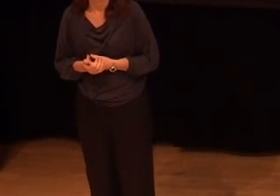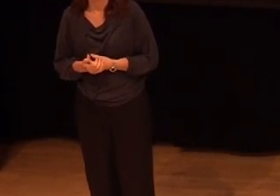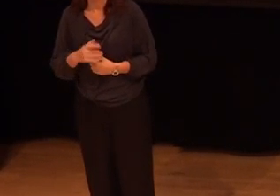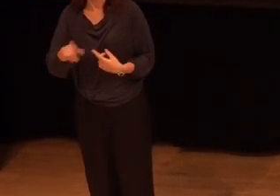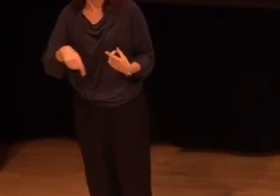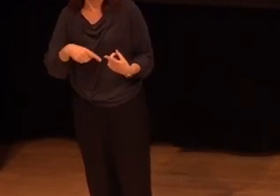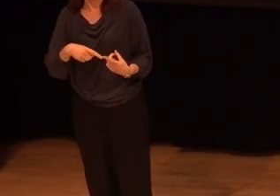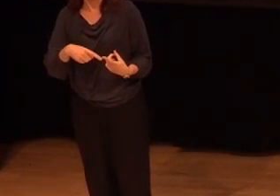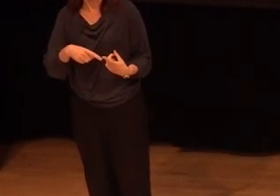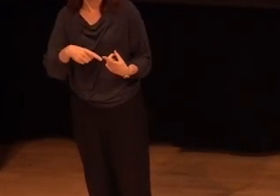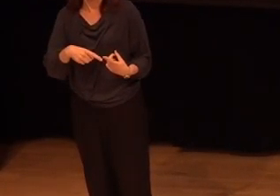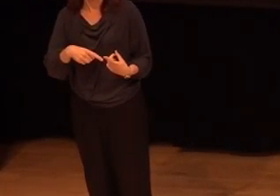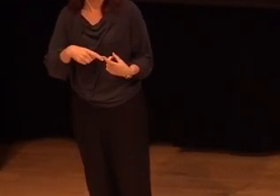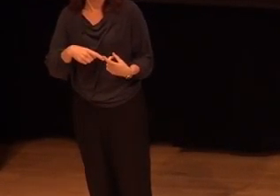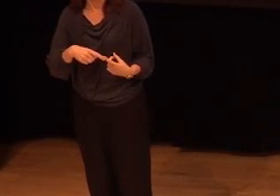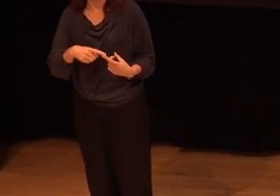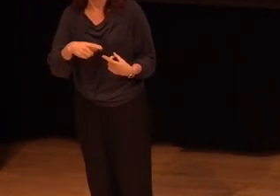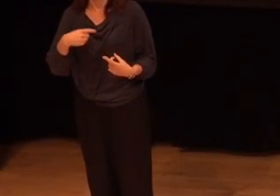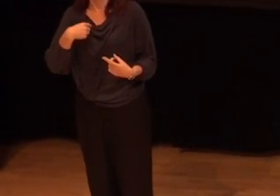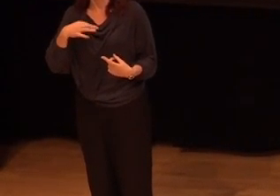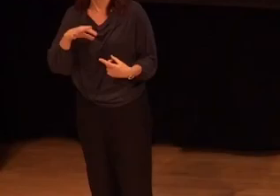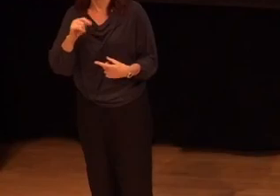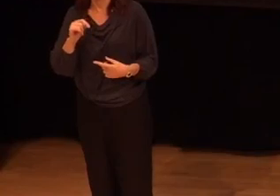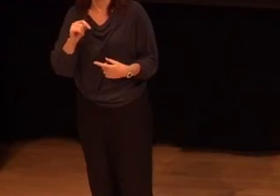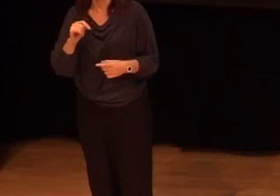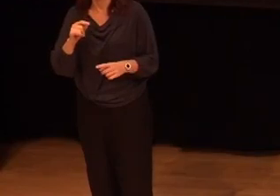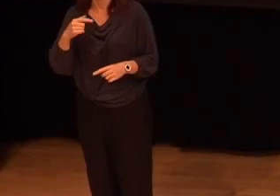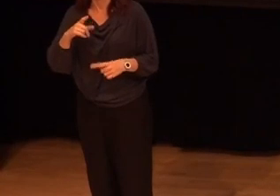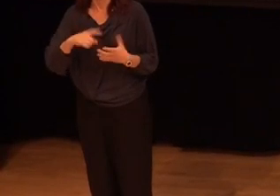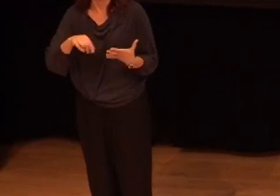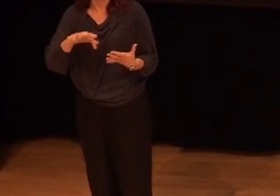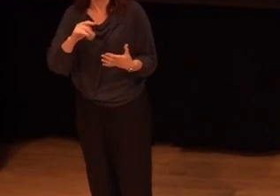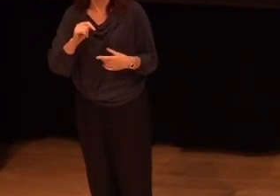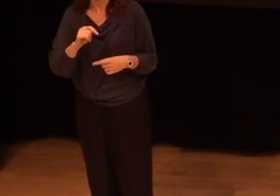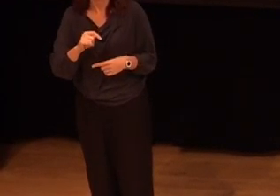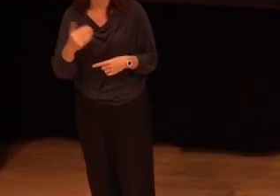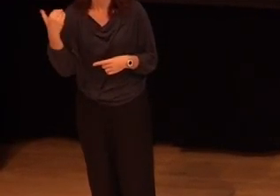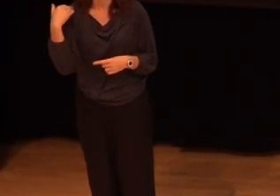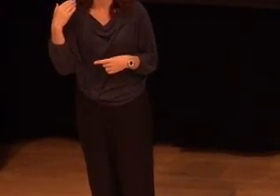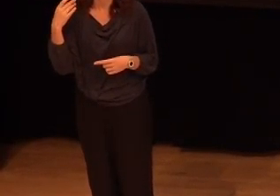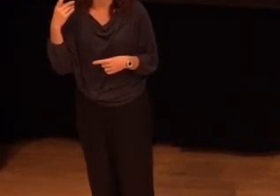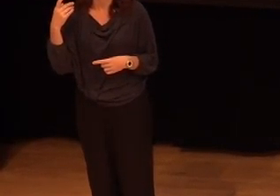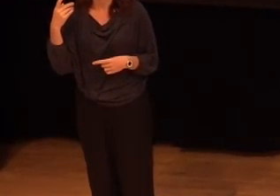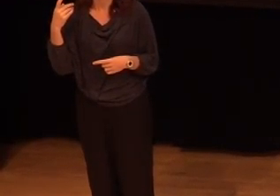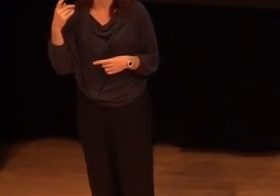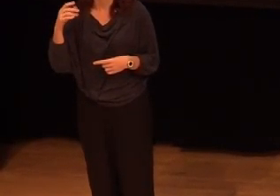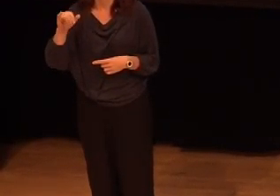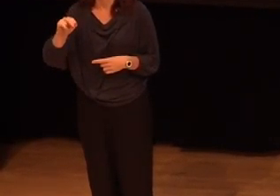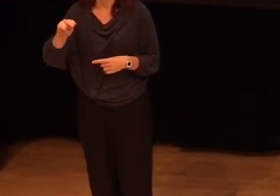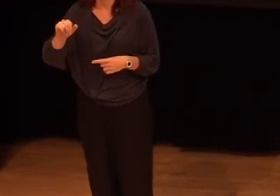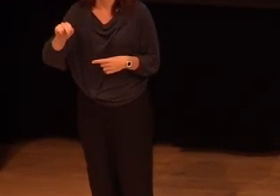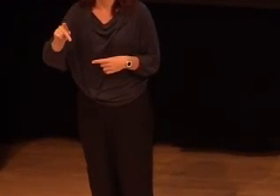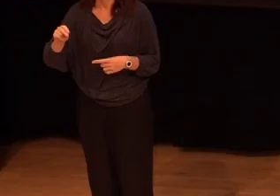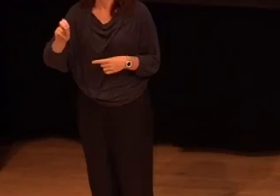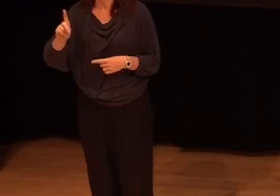I really found that out is when we had the march after inauguration. I didn't do that whole thing